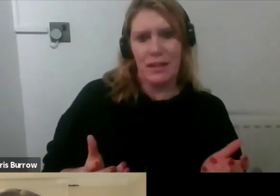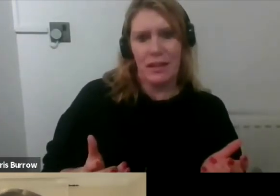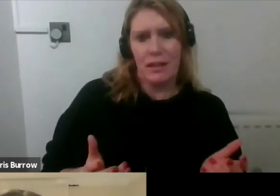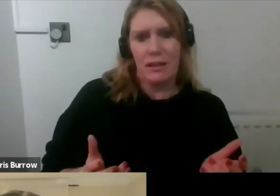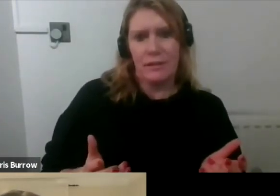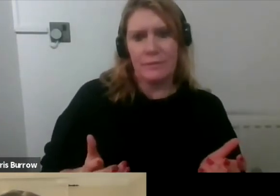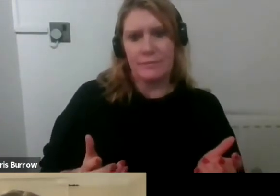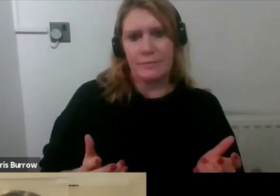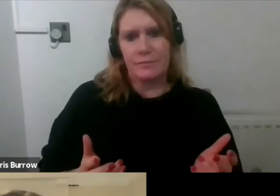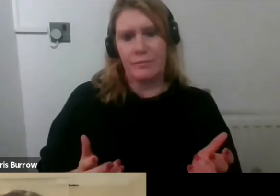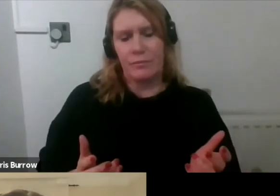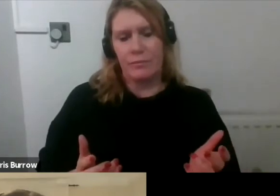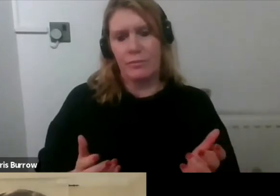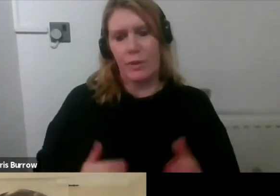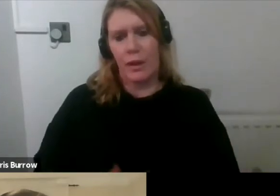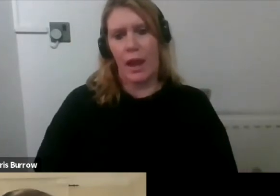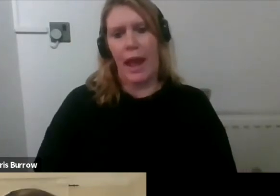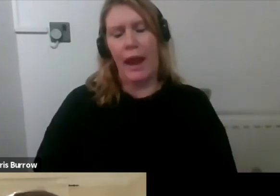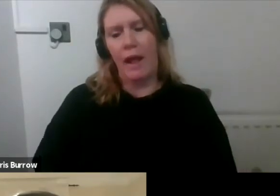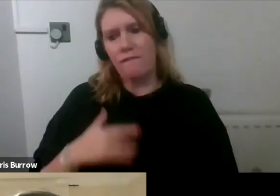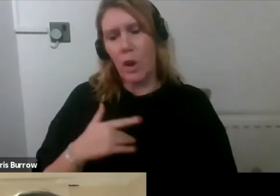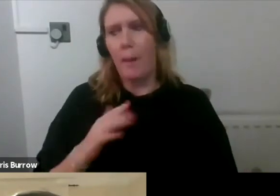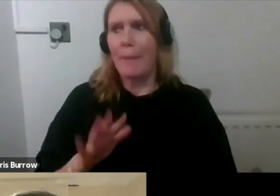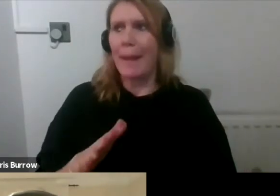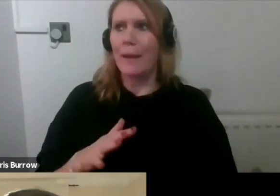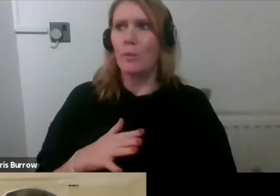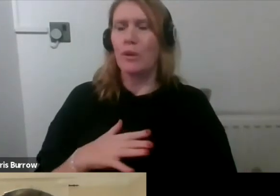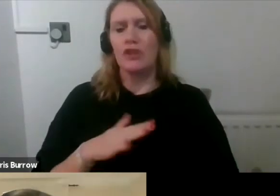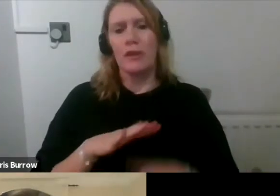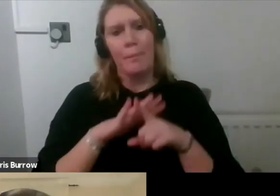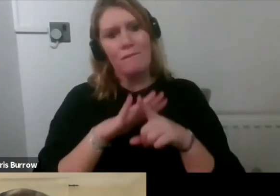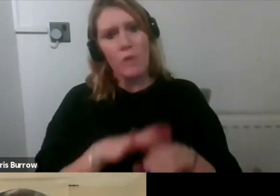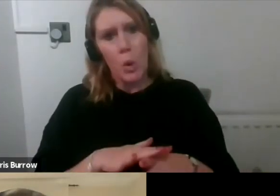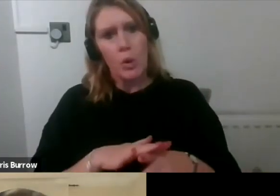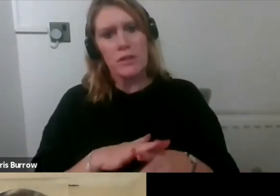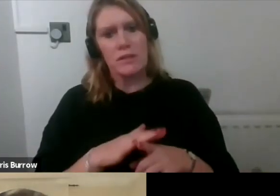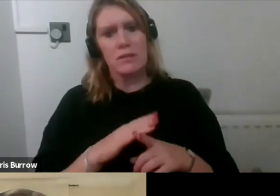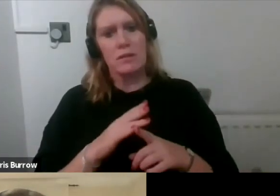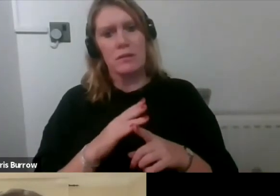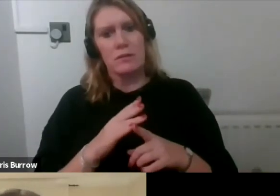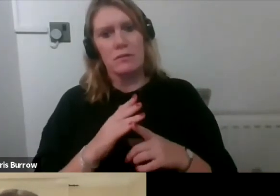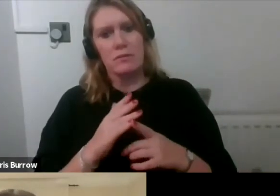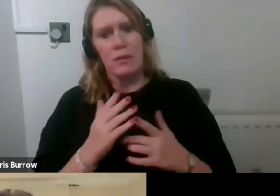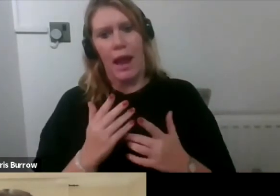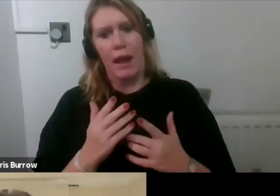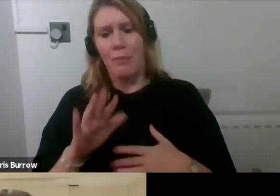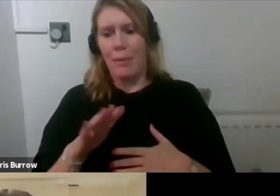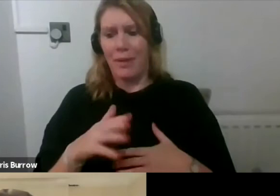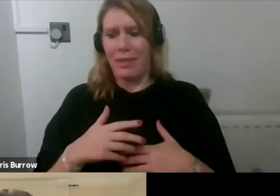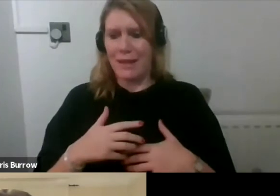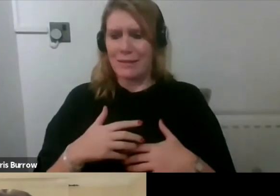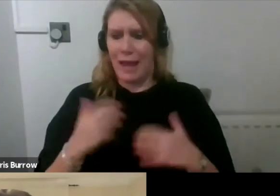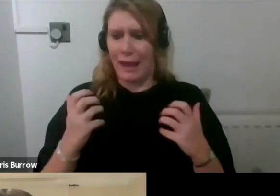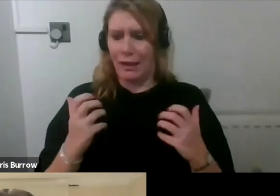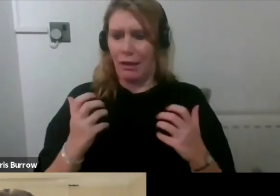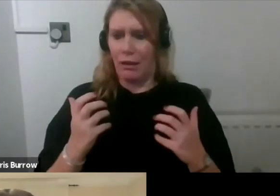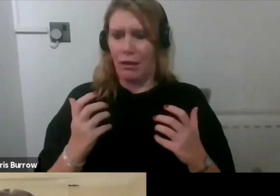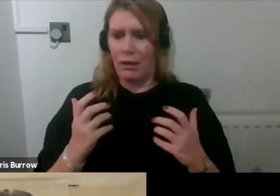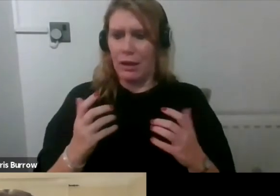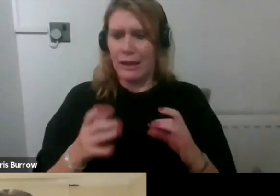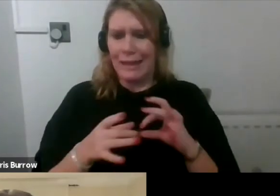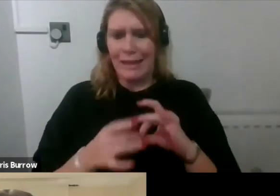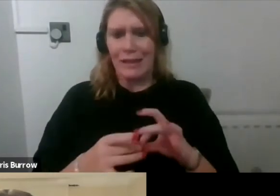be. And that's probably, maybe there's a little bit of anger behind reasonable adjustment as well. Because it really does,